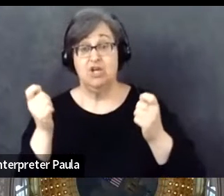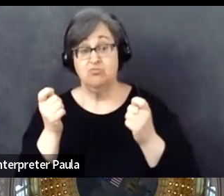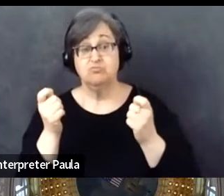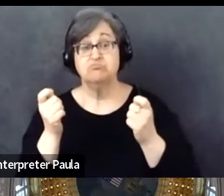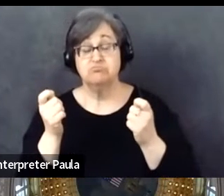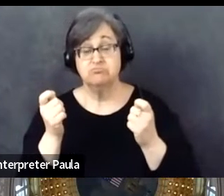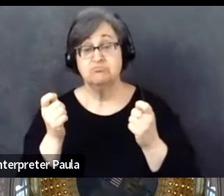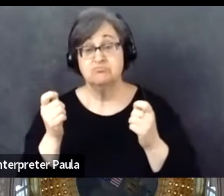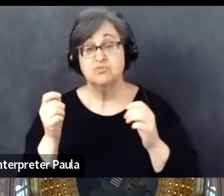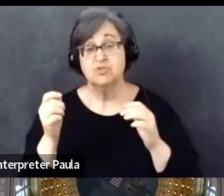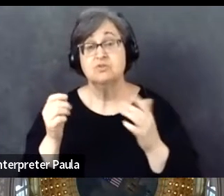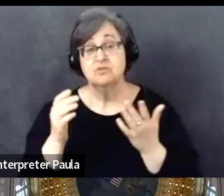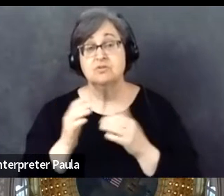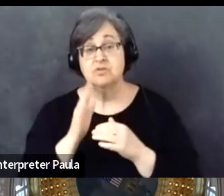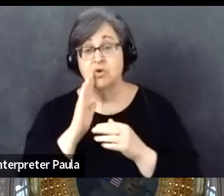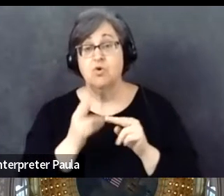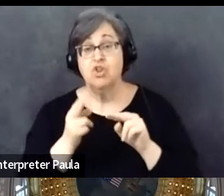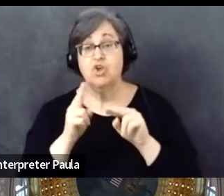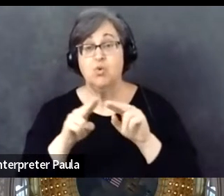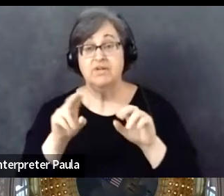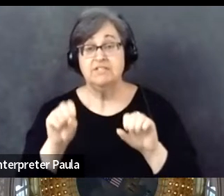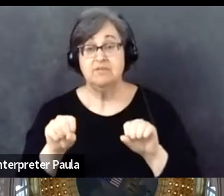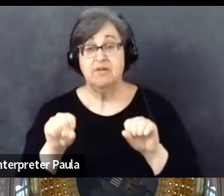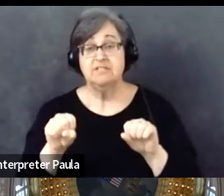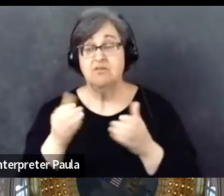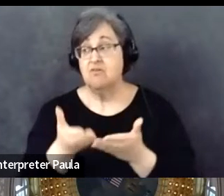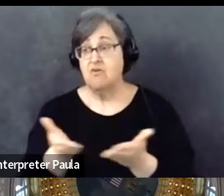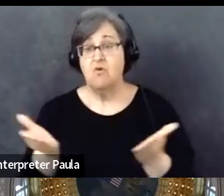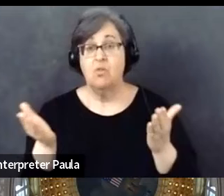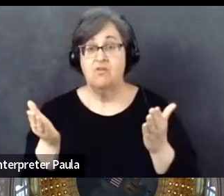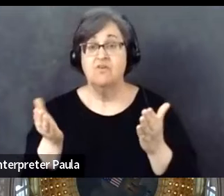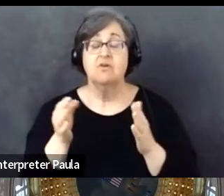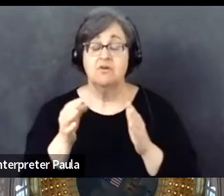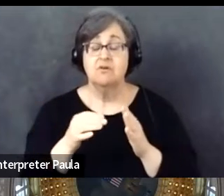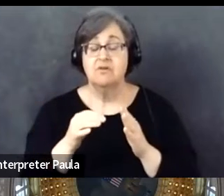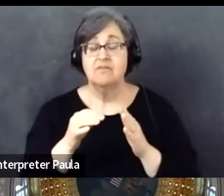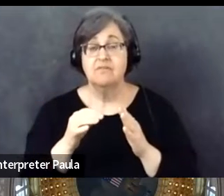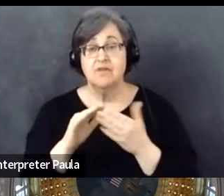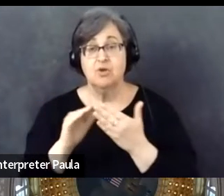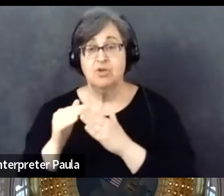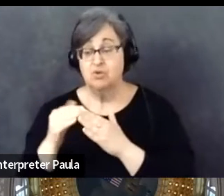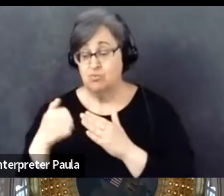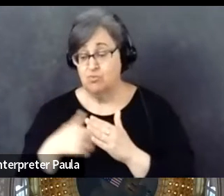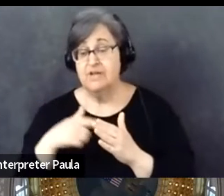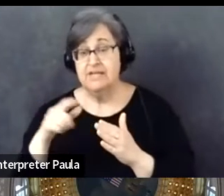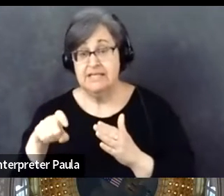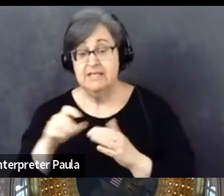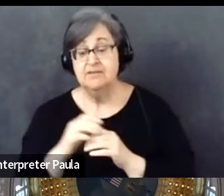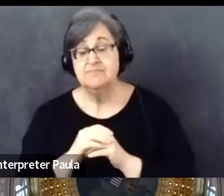they are doing this and this will increase capacity in the communities in a way that's needed as